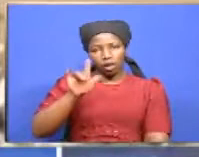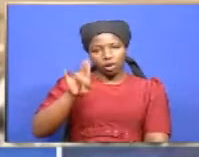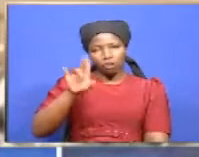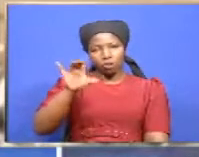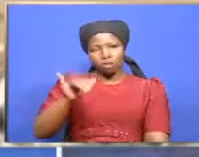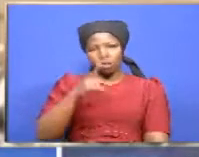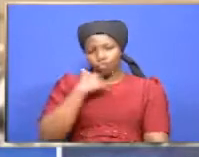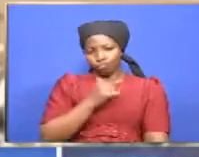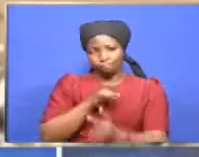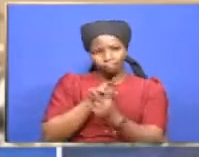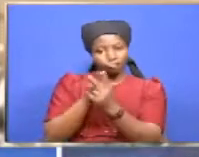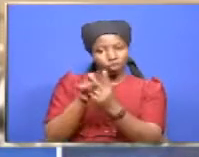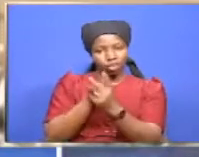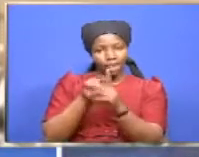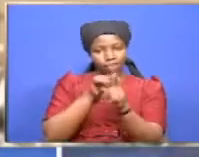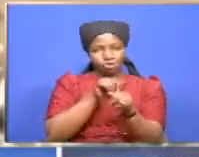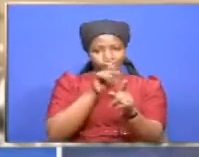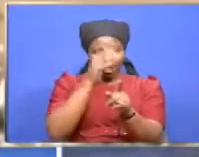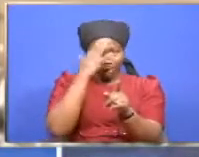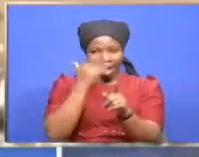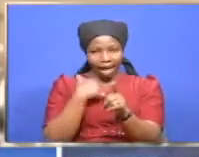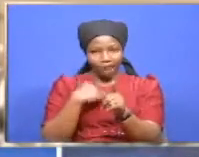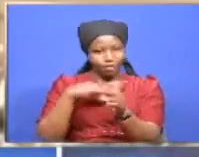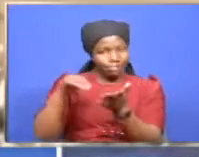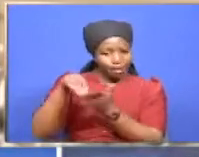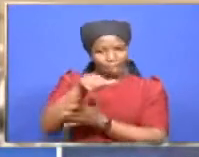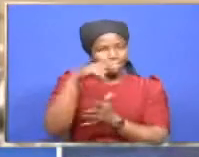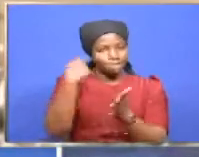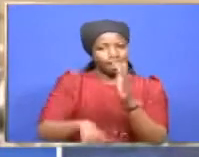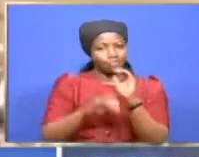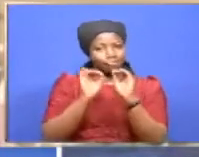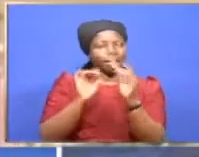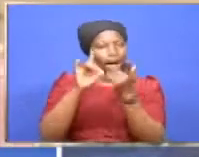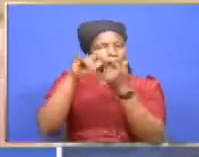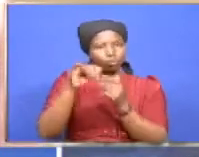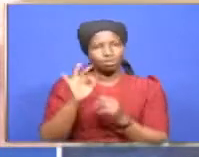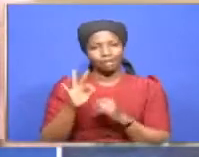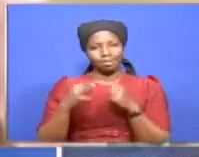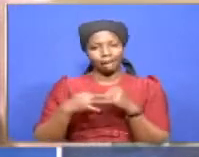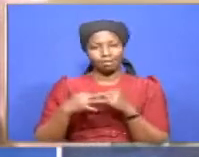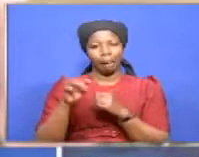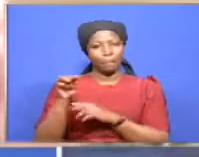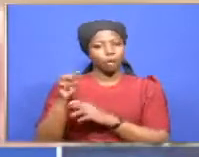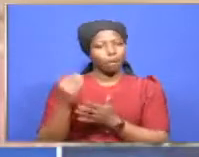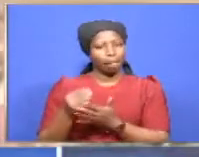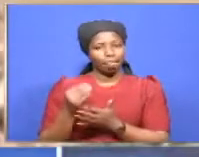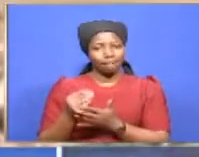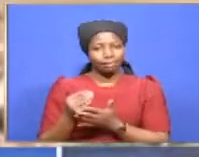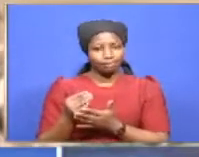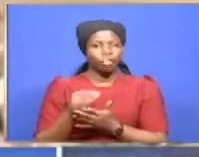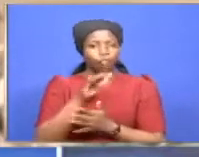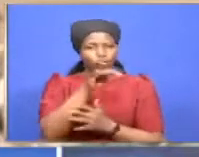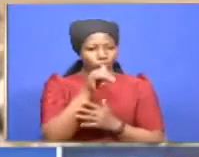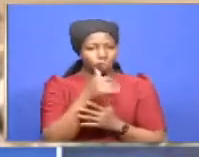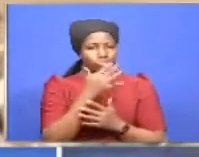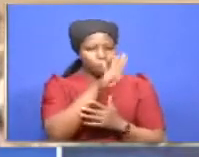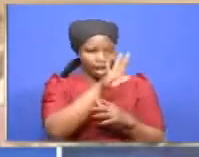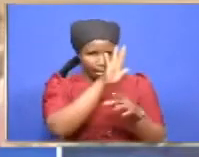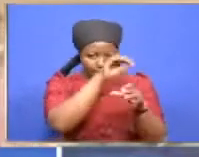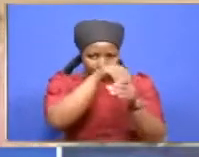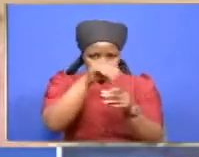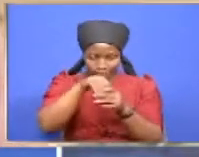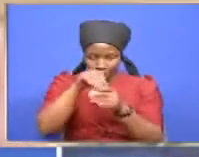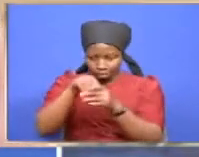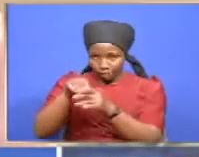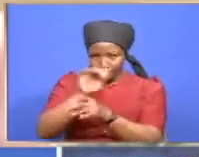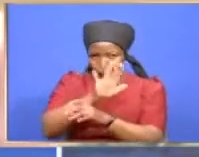been accused of a tax evasion amounting to about 38 million shillings from the accrued investments across the country.